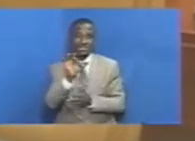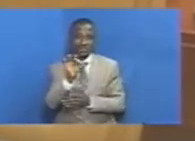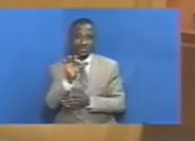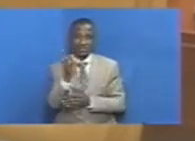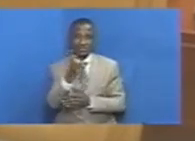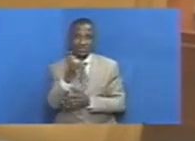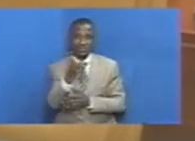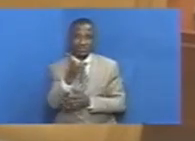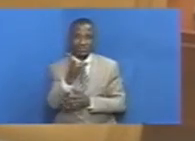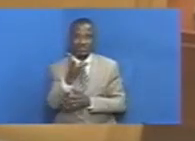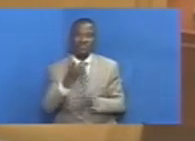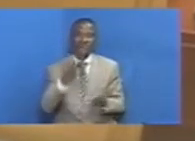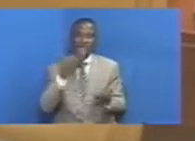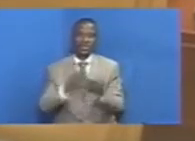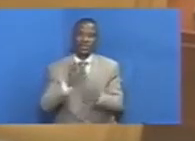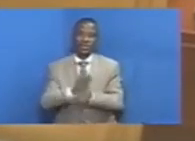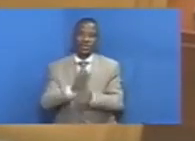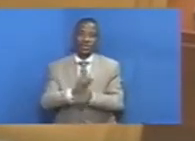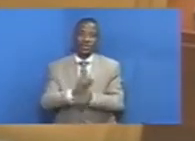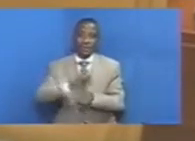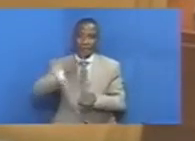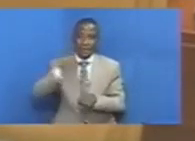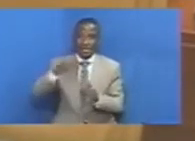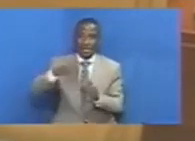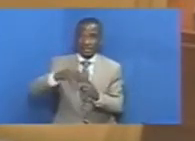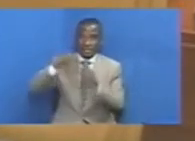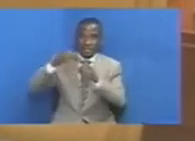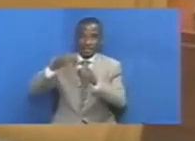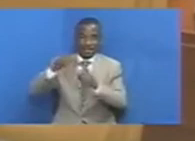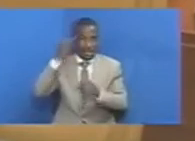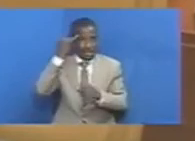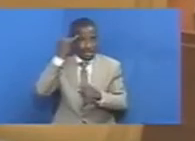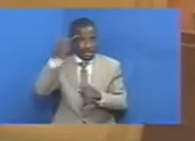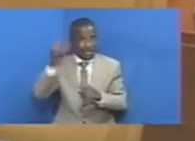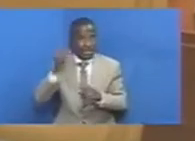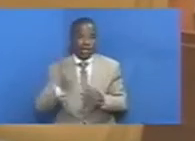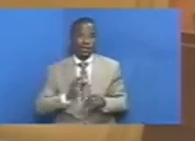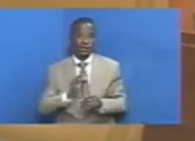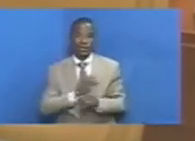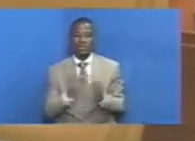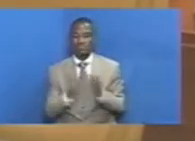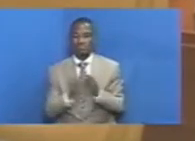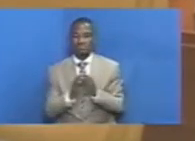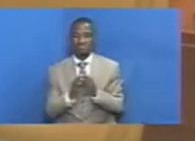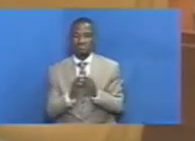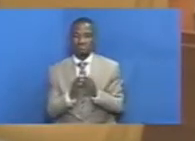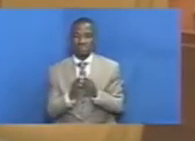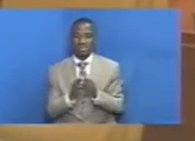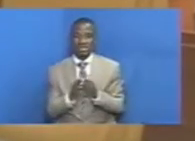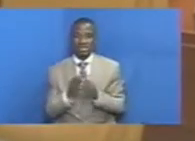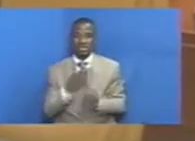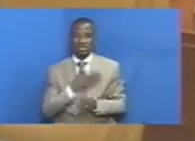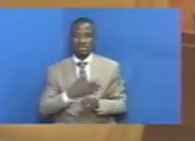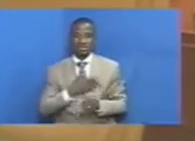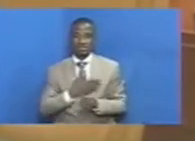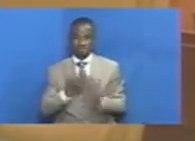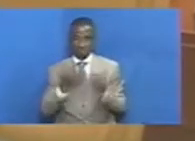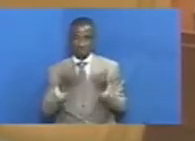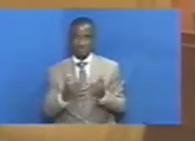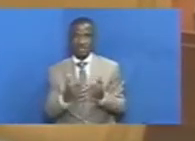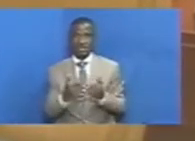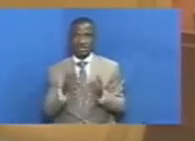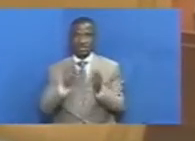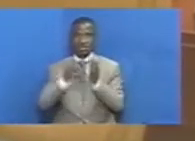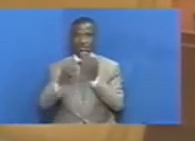Since the value for money audit was in the conception stage at the time of the committee's deliberation. Mr. Speaker, this project,